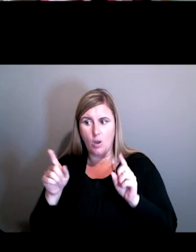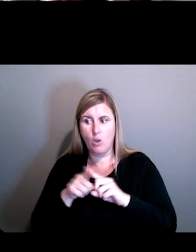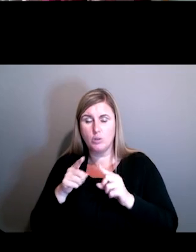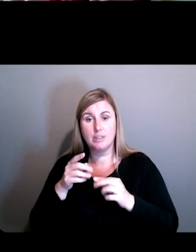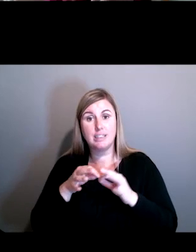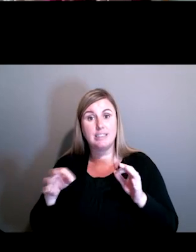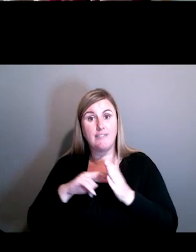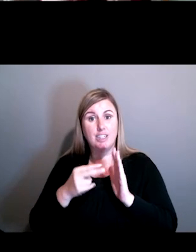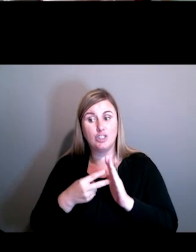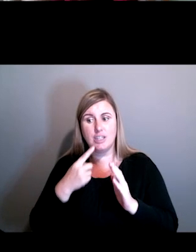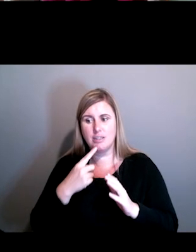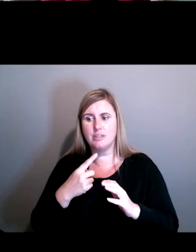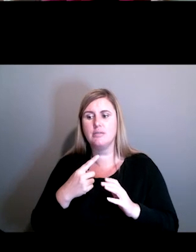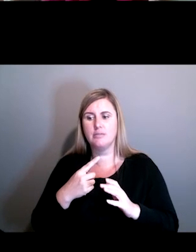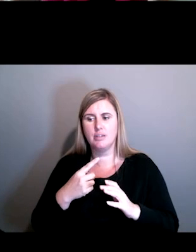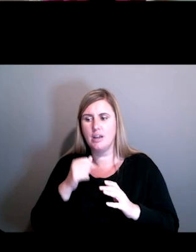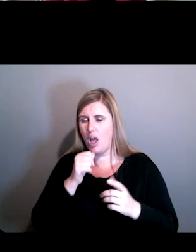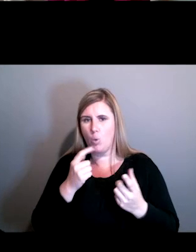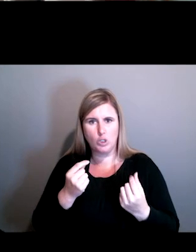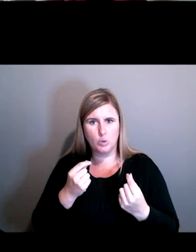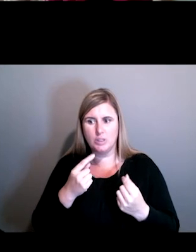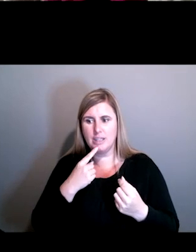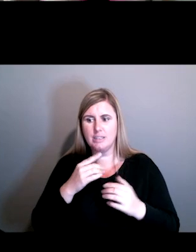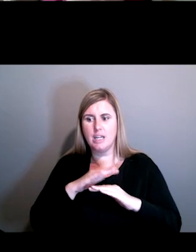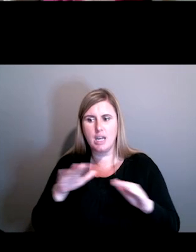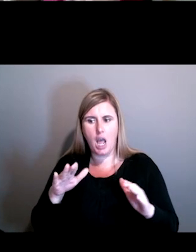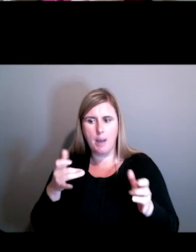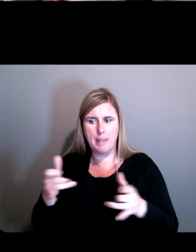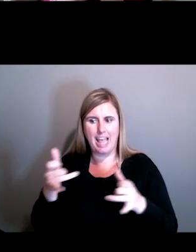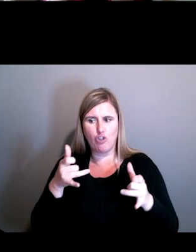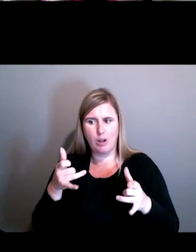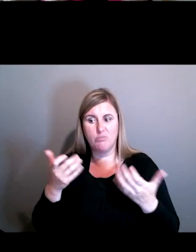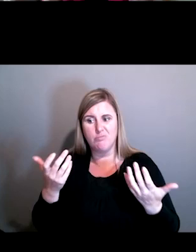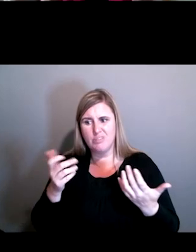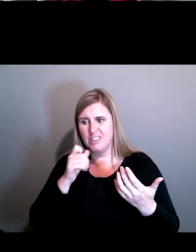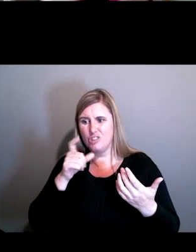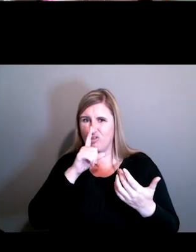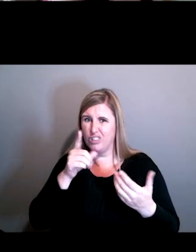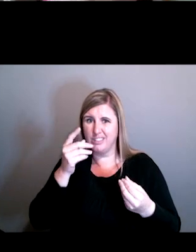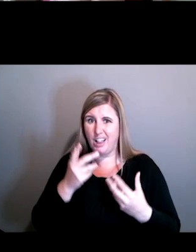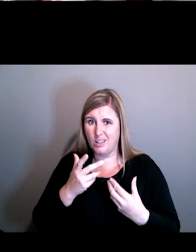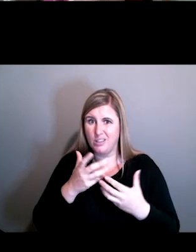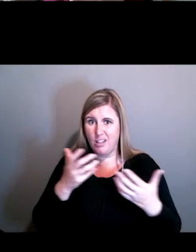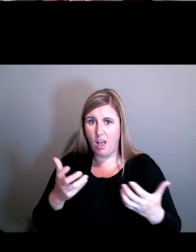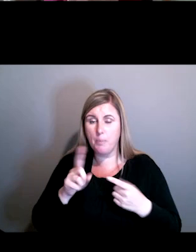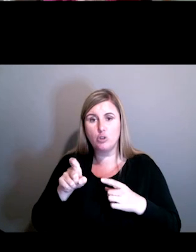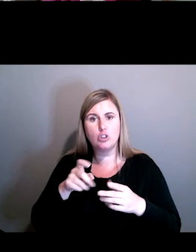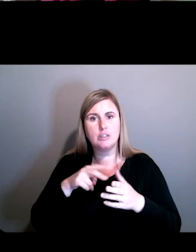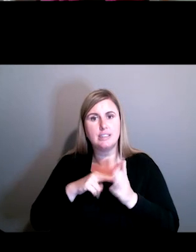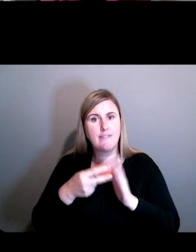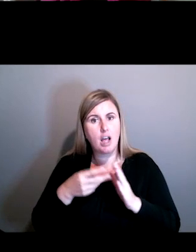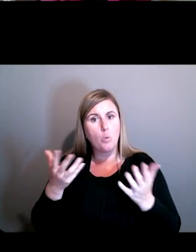not what to do. It says not playing around. Okay, that doesn't tell us a whole lot, but we really should define what it is and what it looks